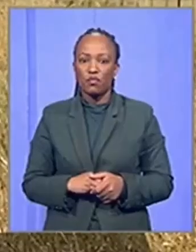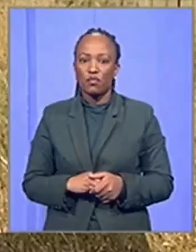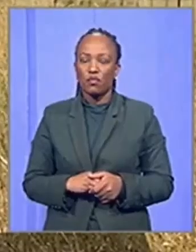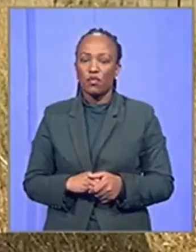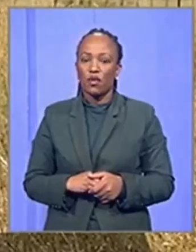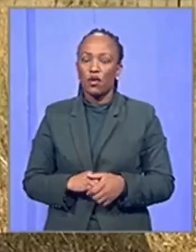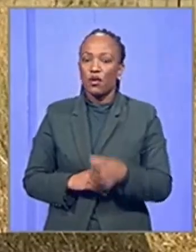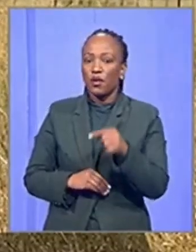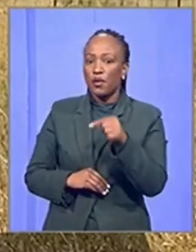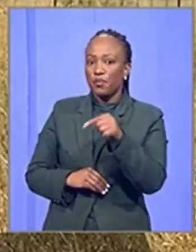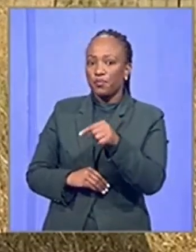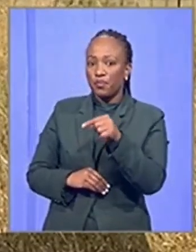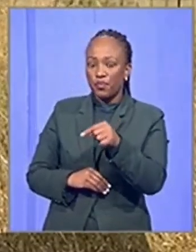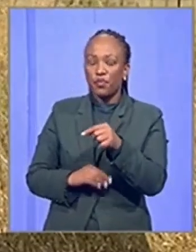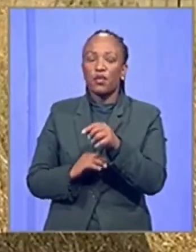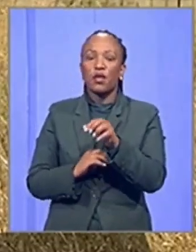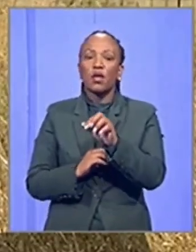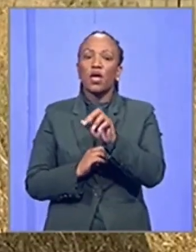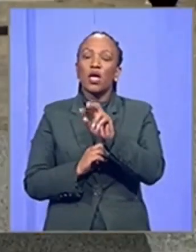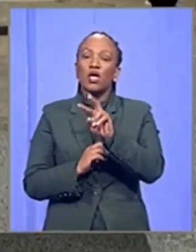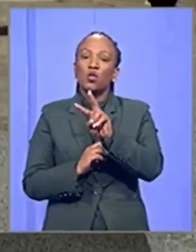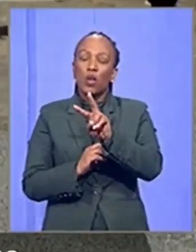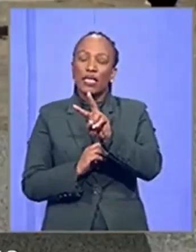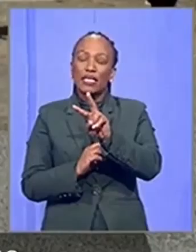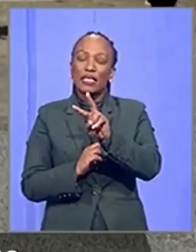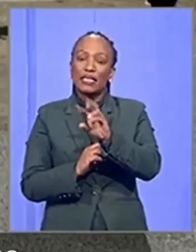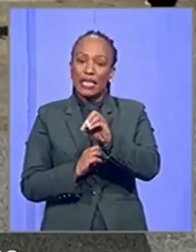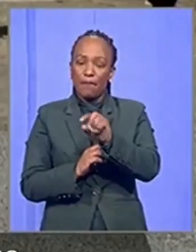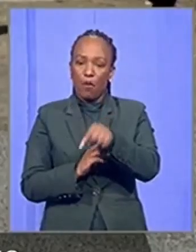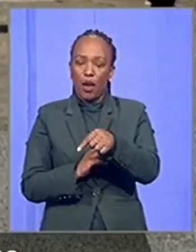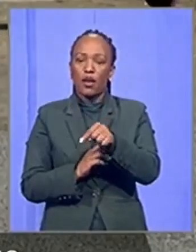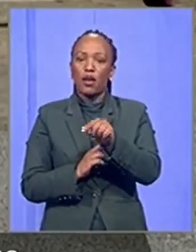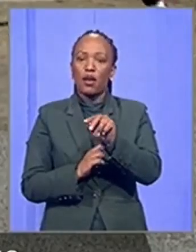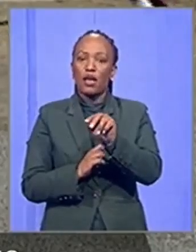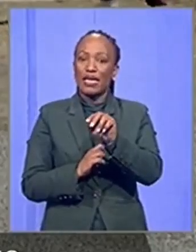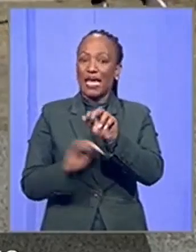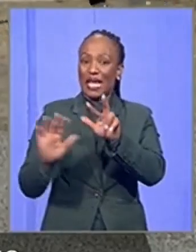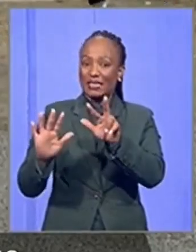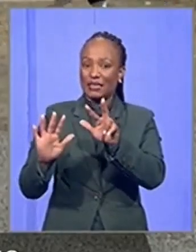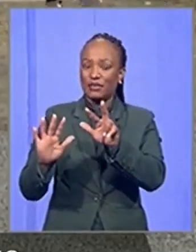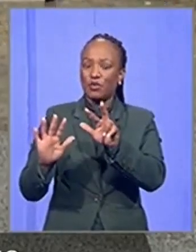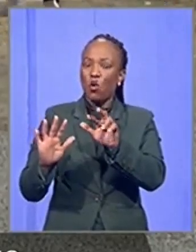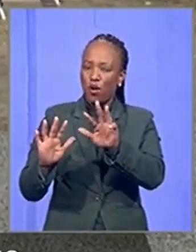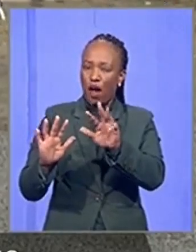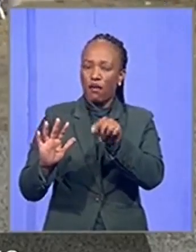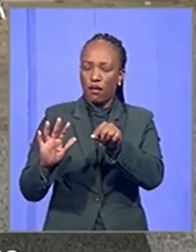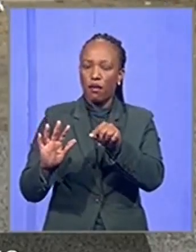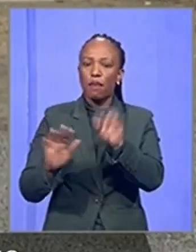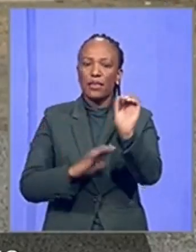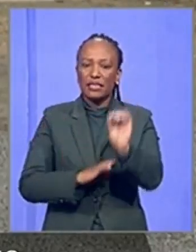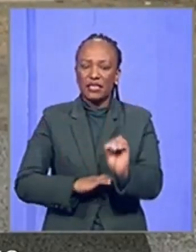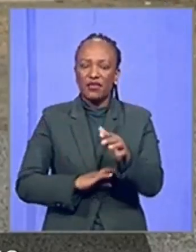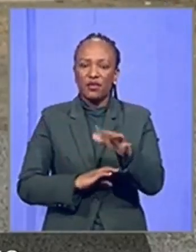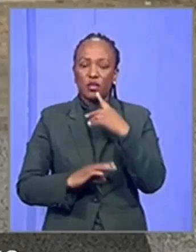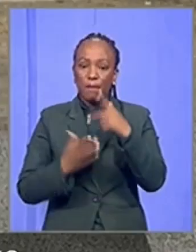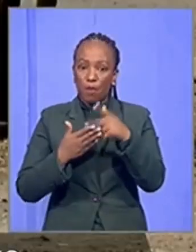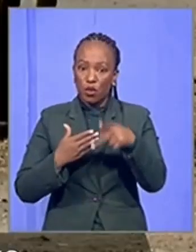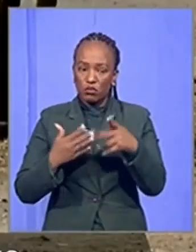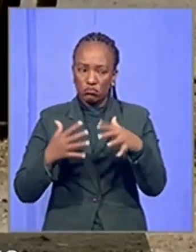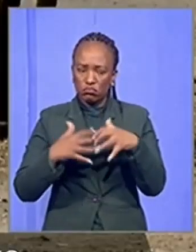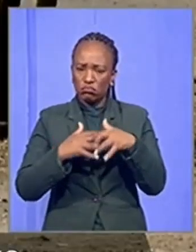amogwa badudi ba motse wa Mamahabane. Badudi ba re tshepišo ya projeke ye e dirilwe ke mokhanselara wa bona